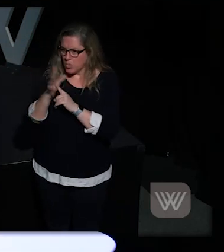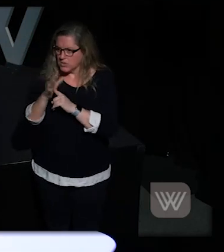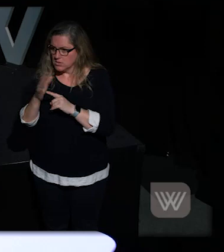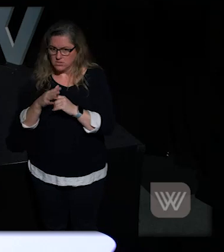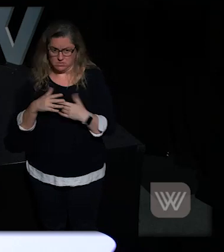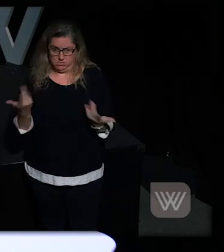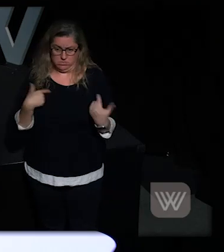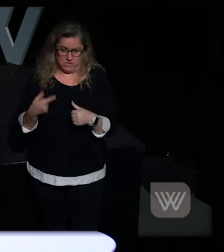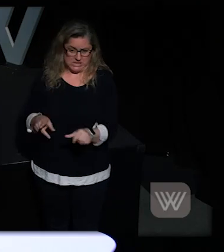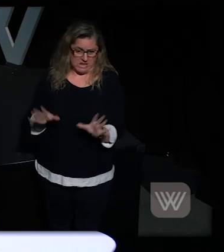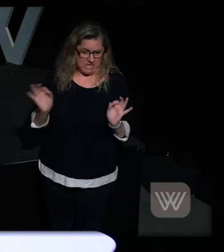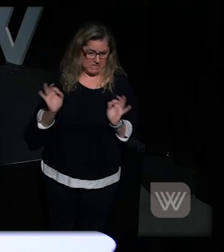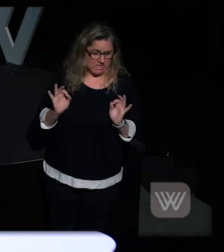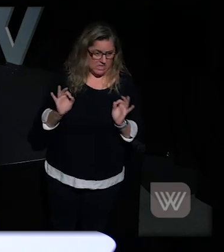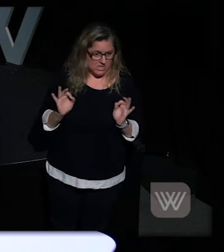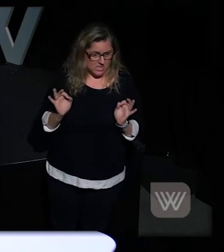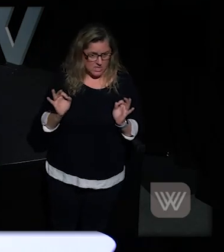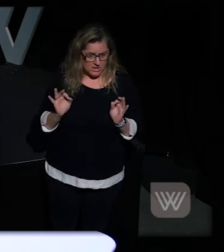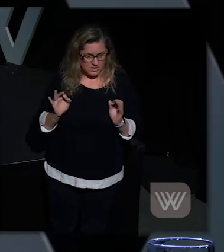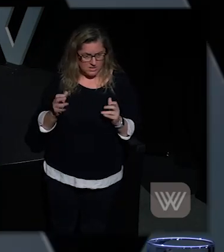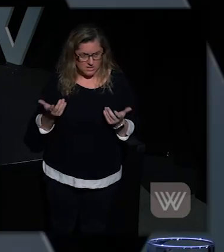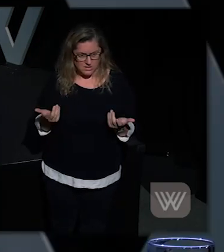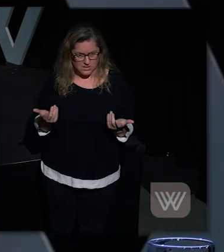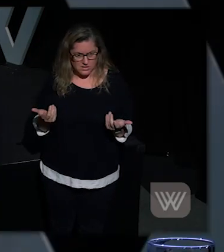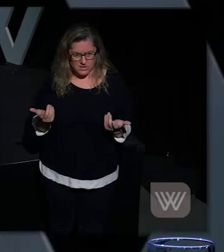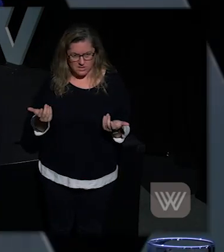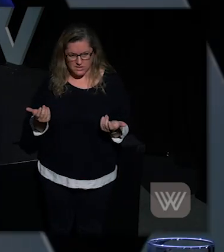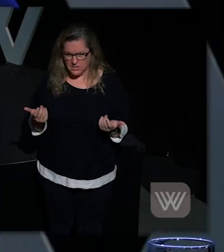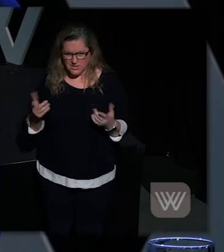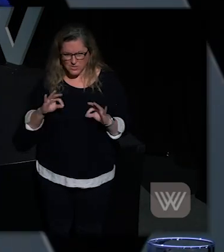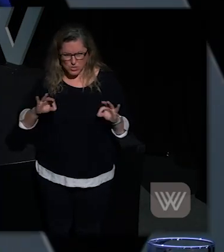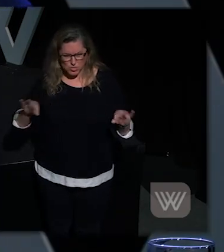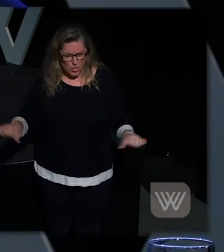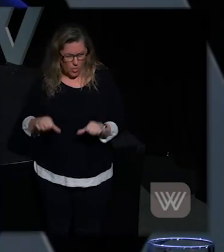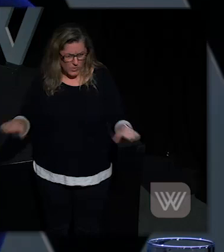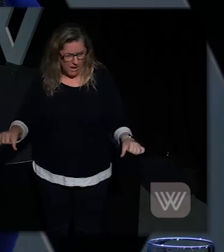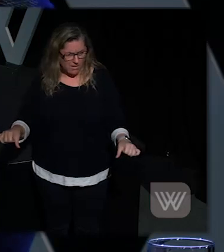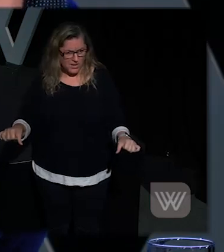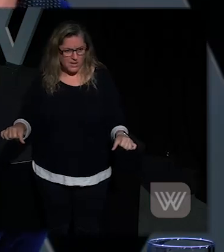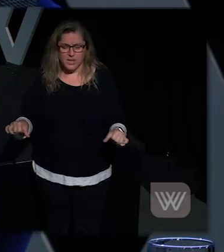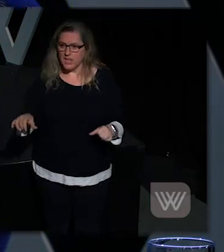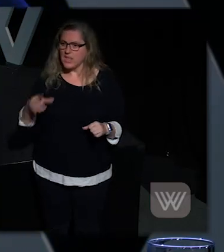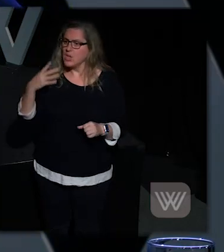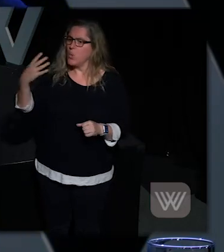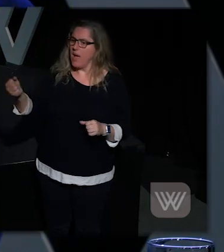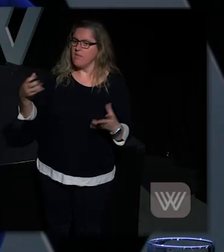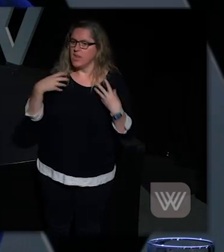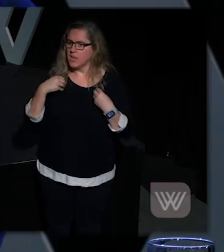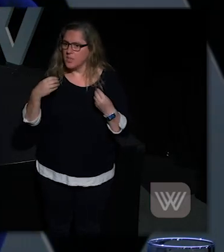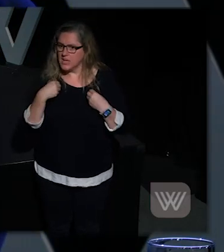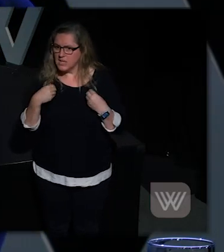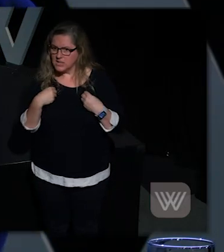the above. They didn't answer any of their questions. So, I mean, that isn't okay either, that you've got companies